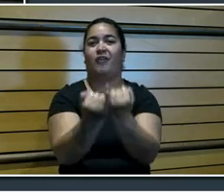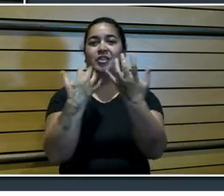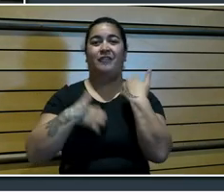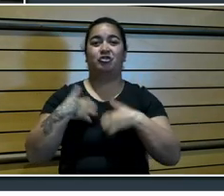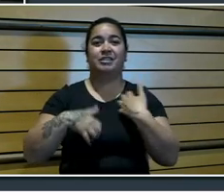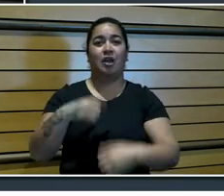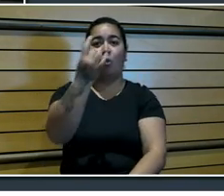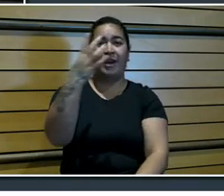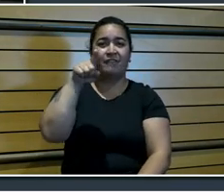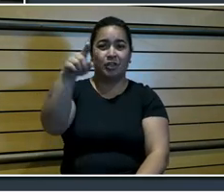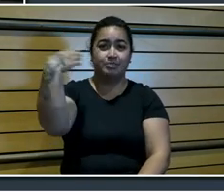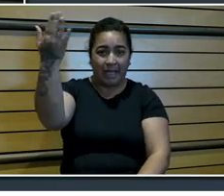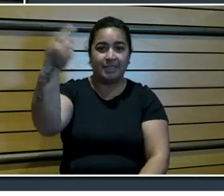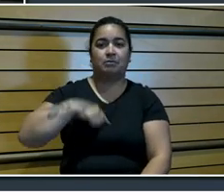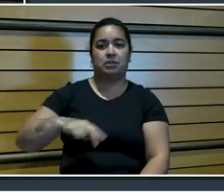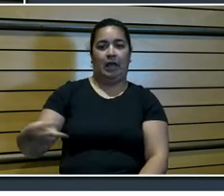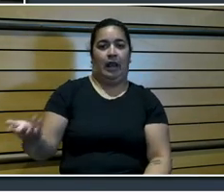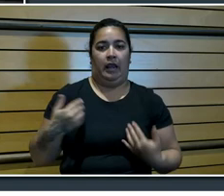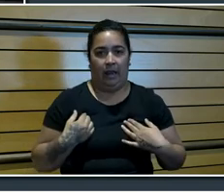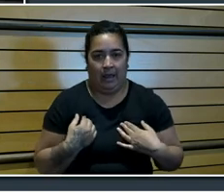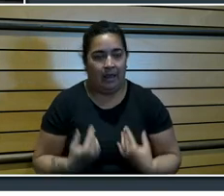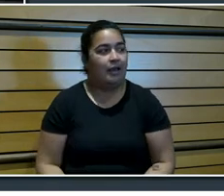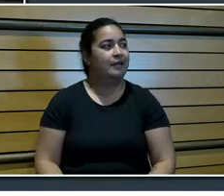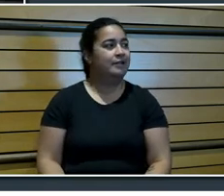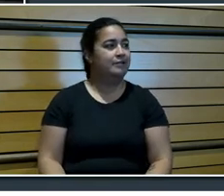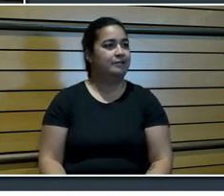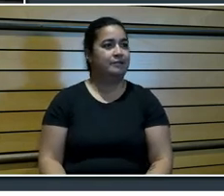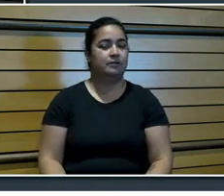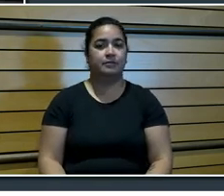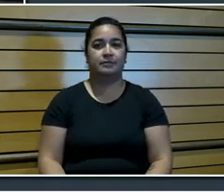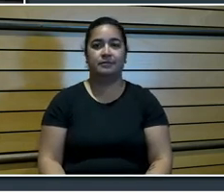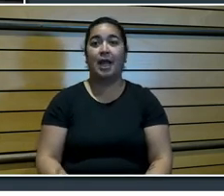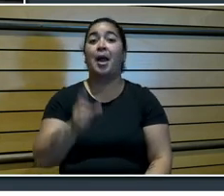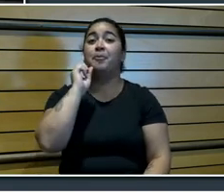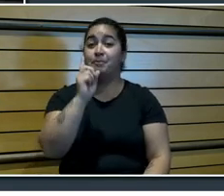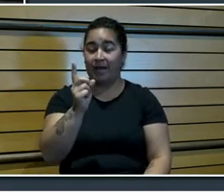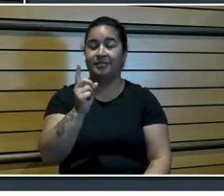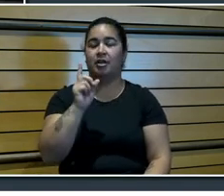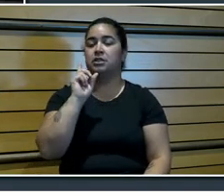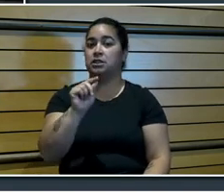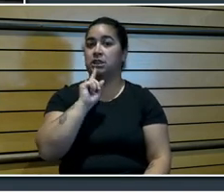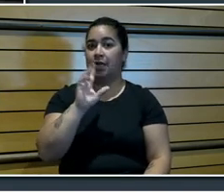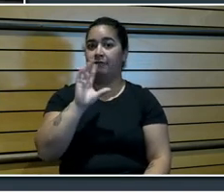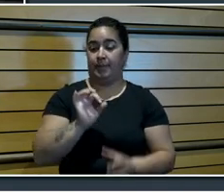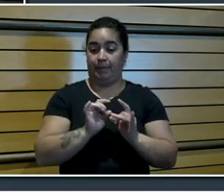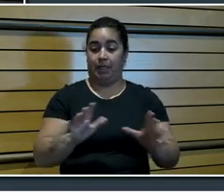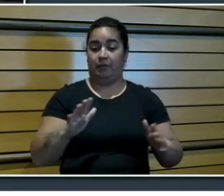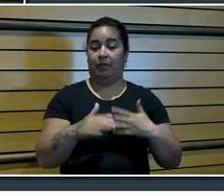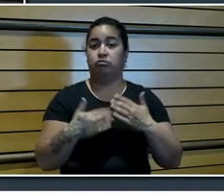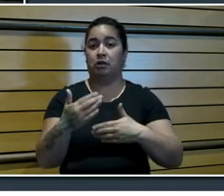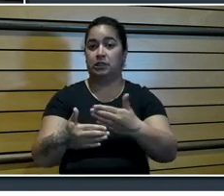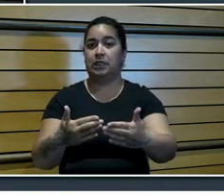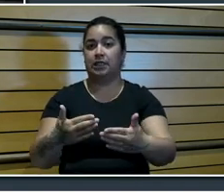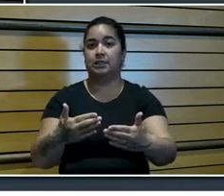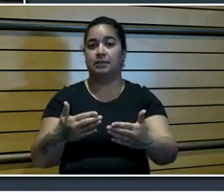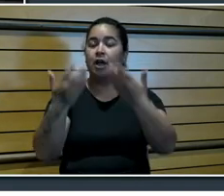one of the speakers at the table here today. But I have, right from the outset of this process, maintained